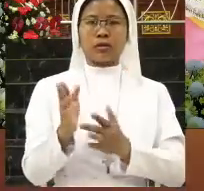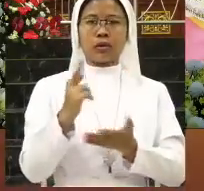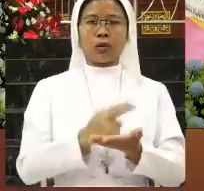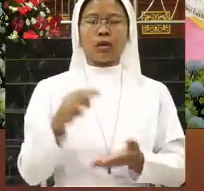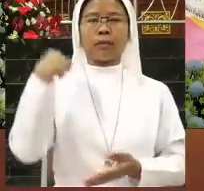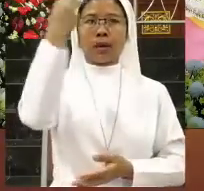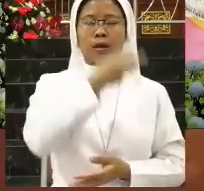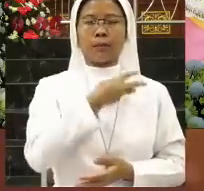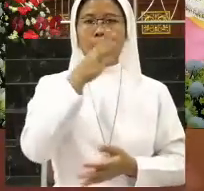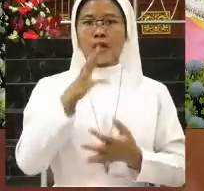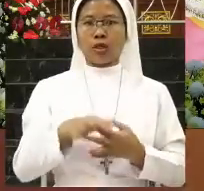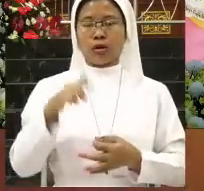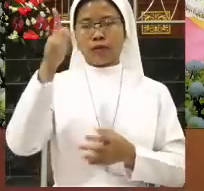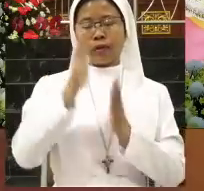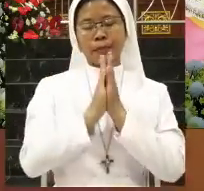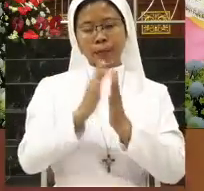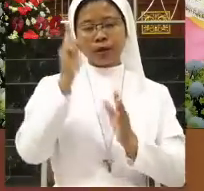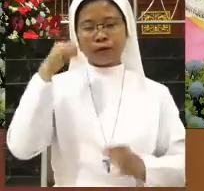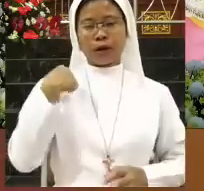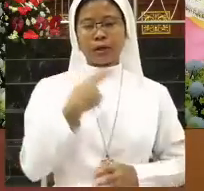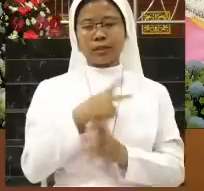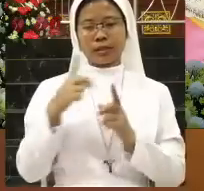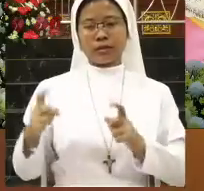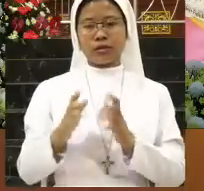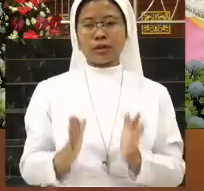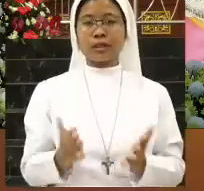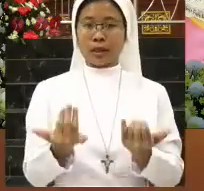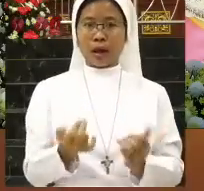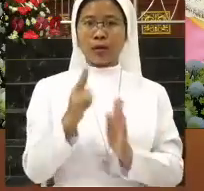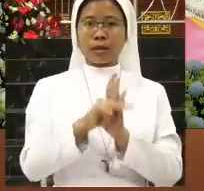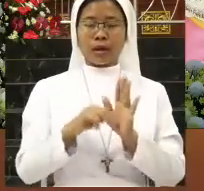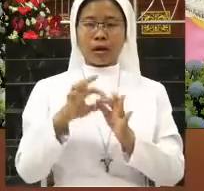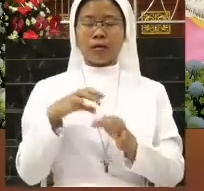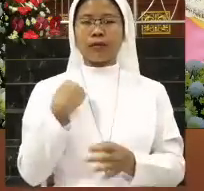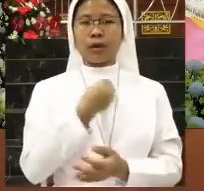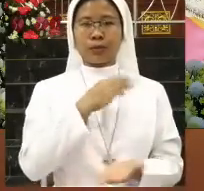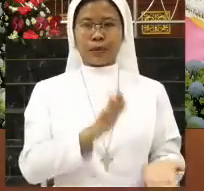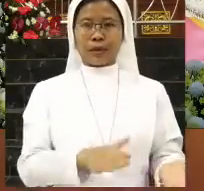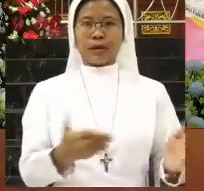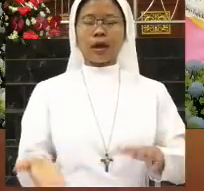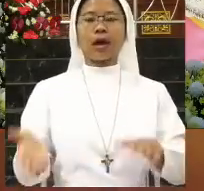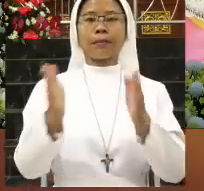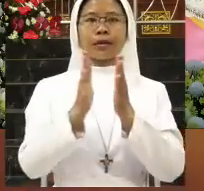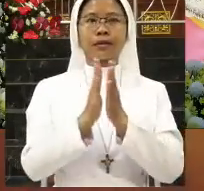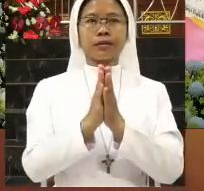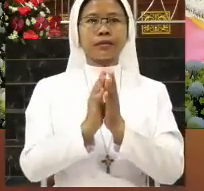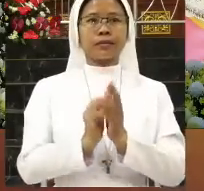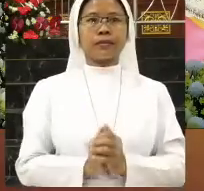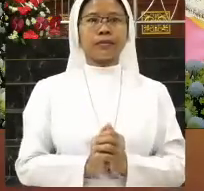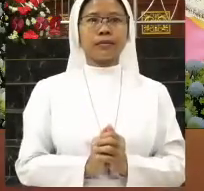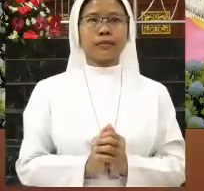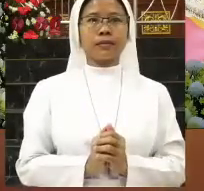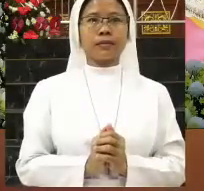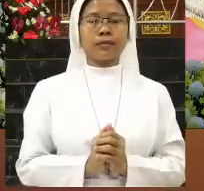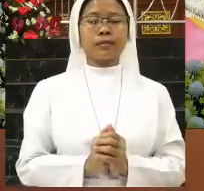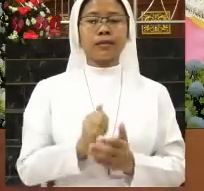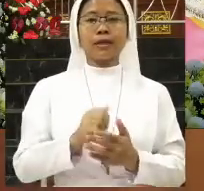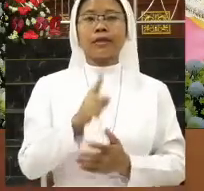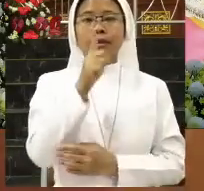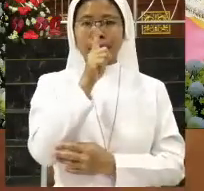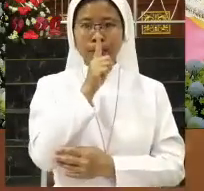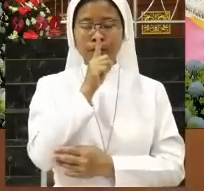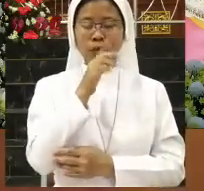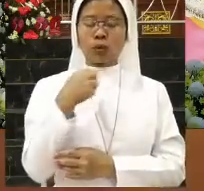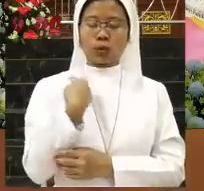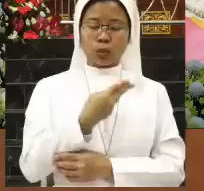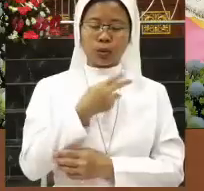Jesus. Holy Mary, Mother of God, pray for us sinners, now and at the hour of our death. Amen. In silence, we